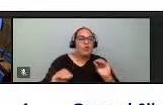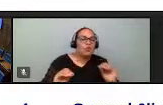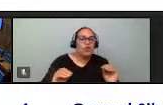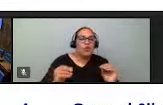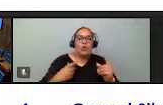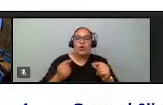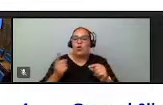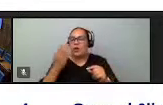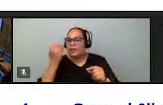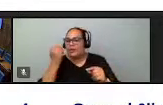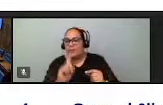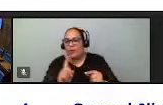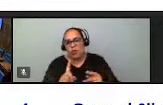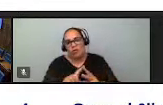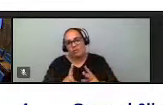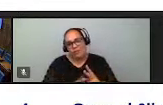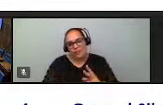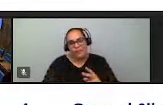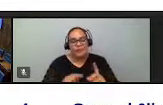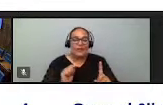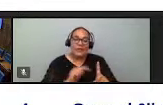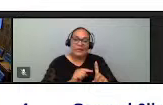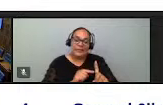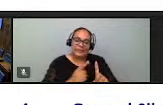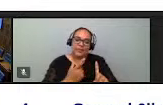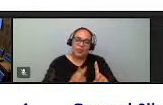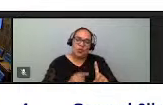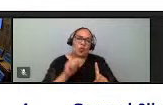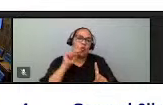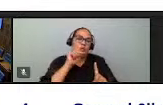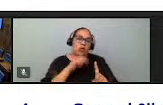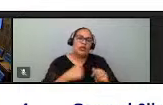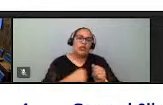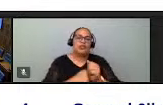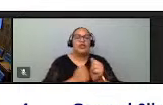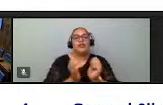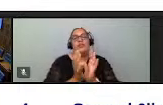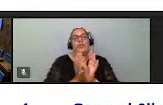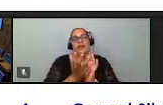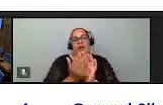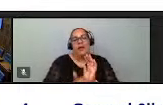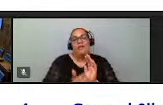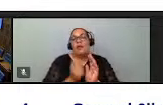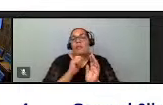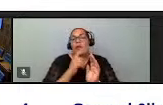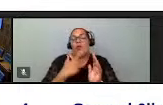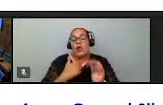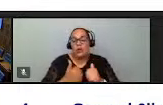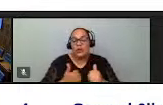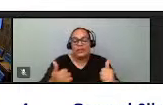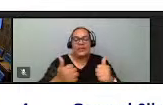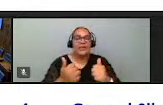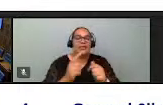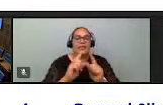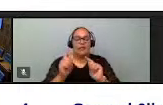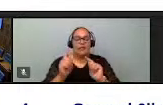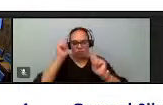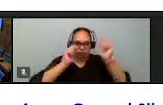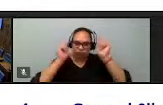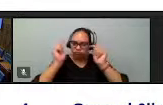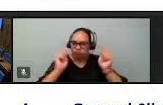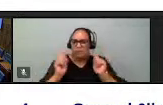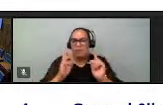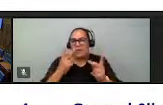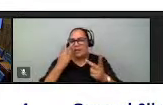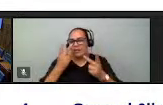should we expect and he runs a quarterly strategy meeting where we sit with different hats on and we just